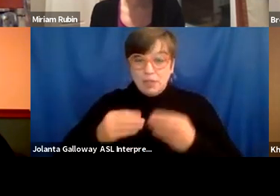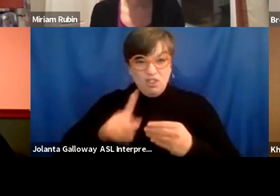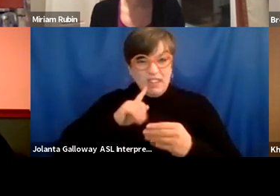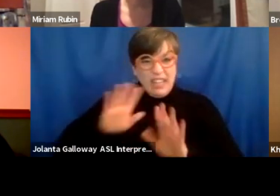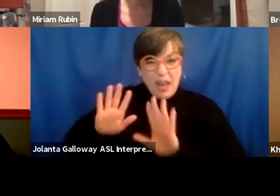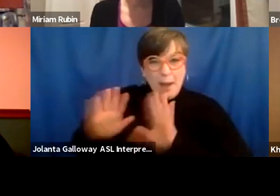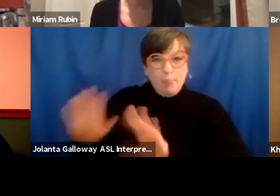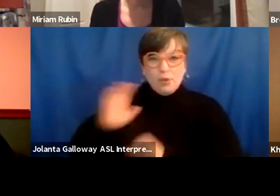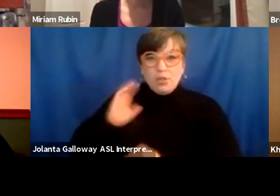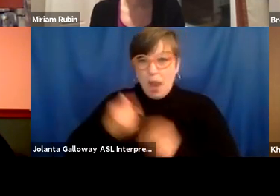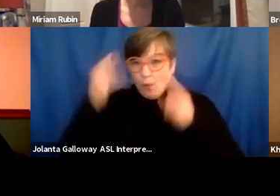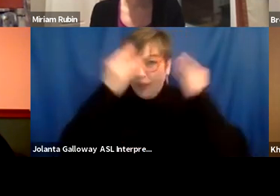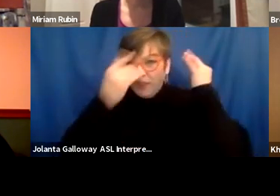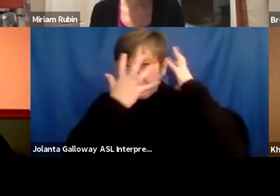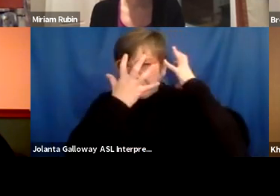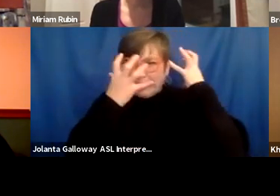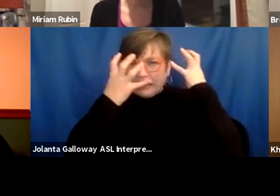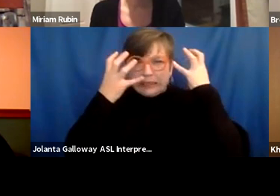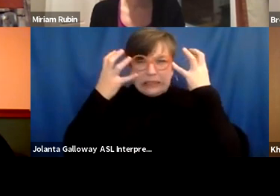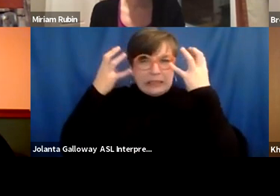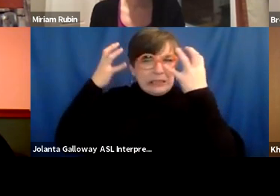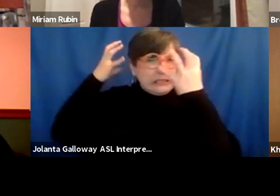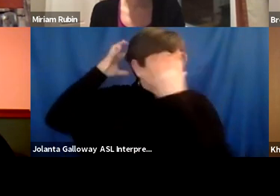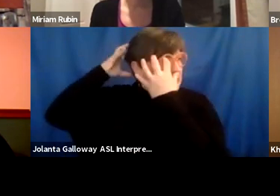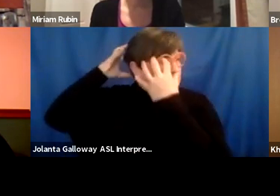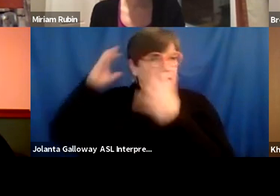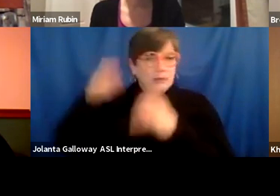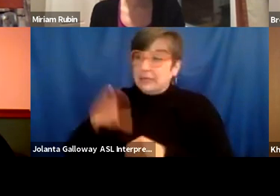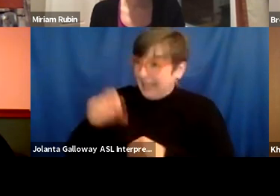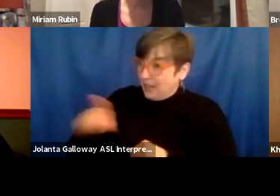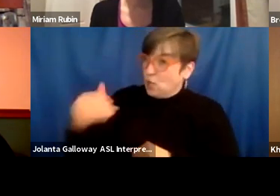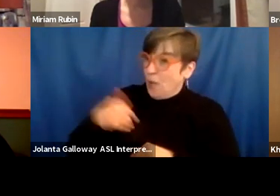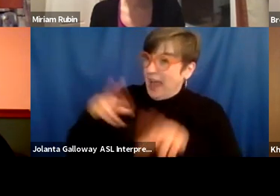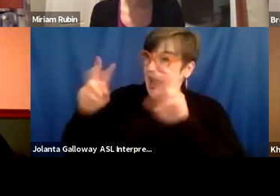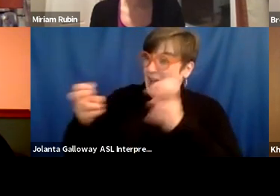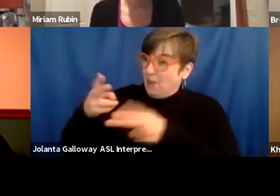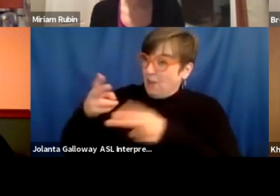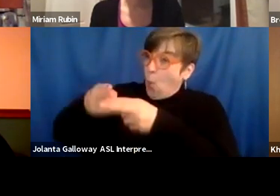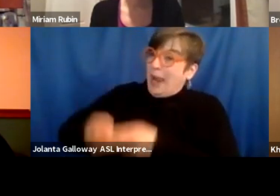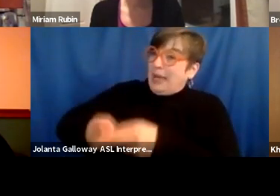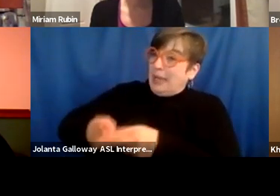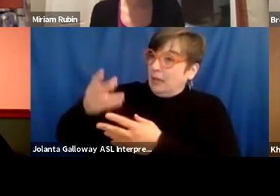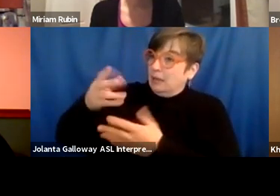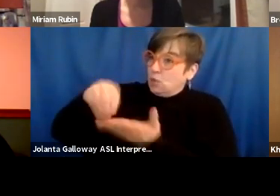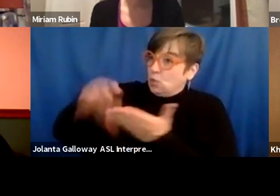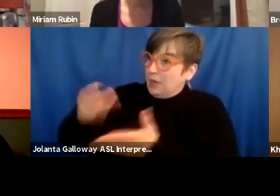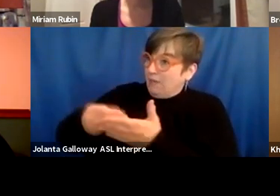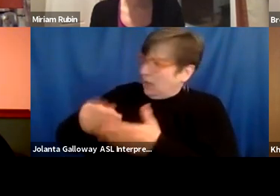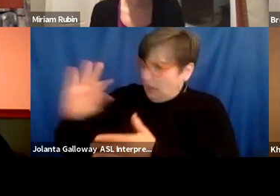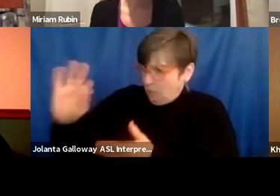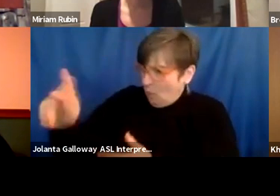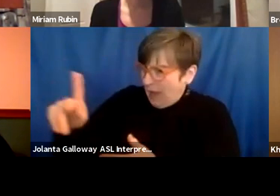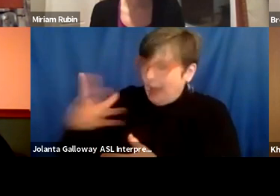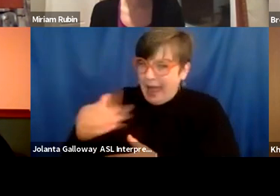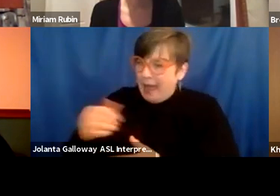our thinking around, like, you have weighted student funding, but at the end of the day, I want to see these things in a school,